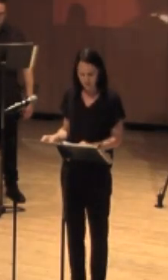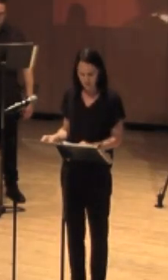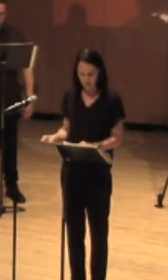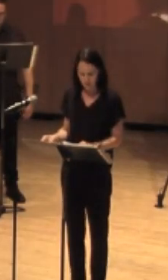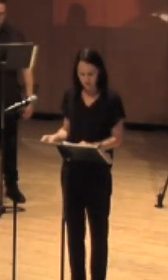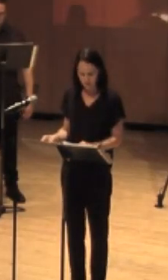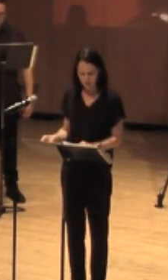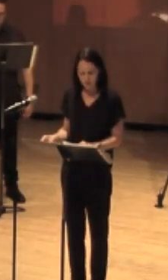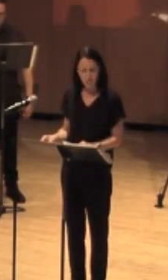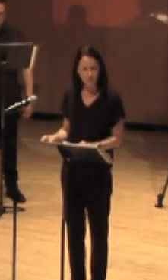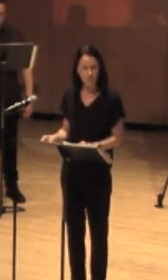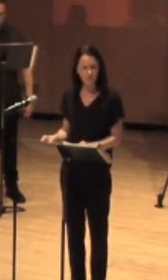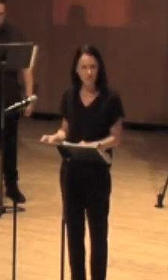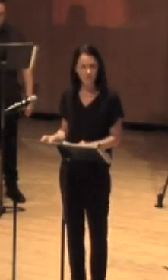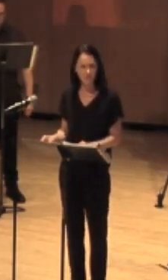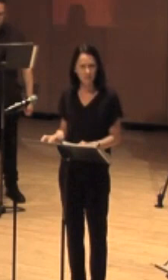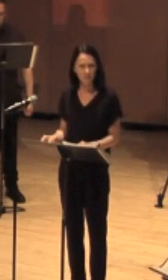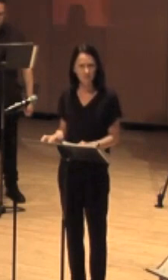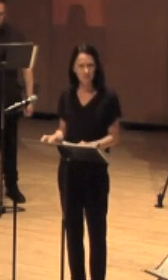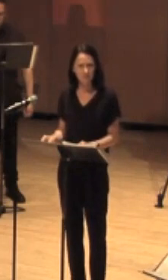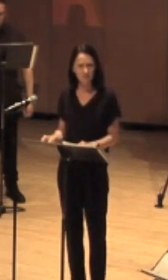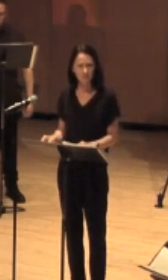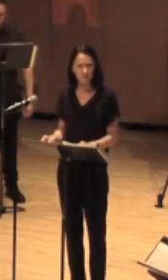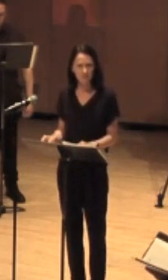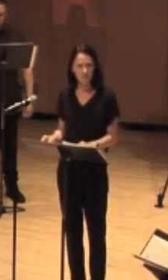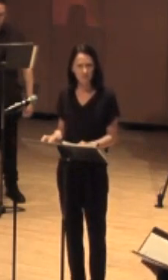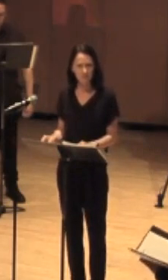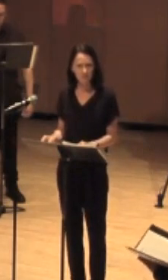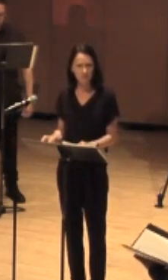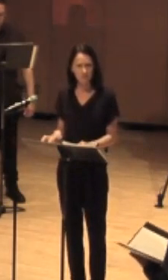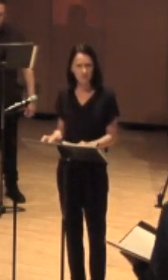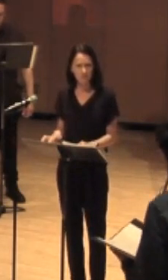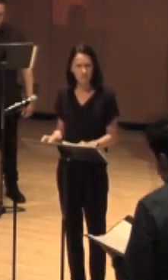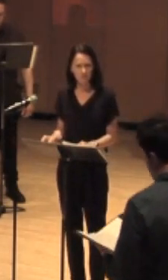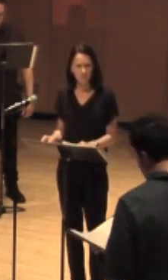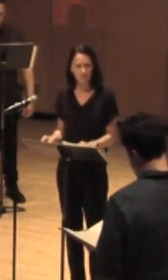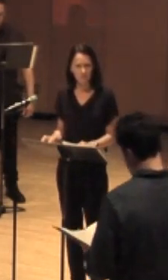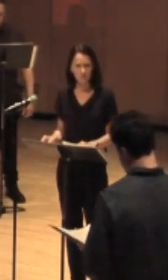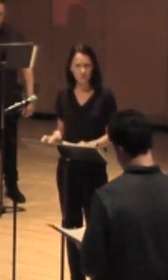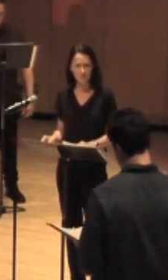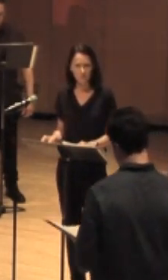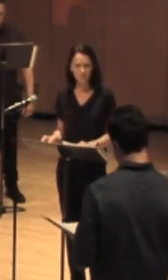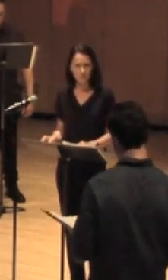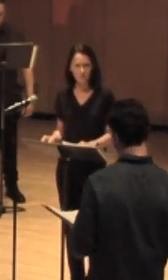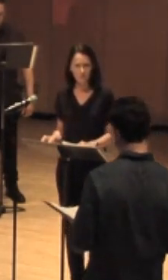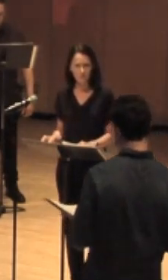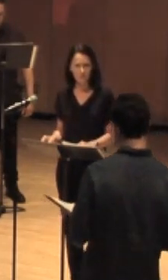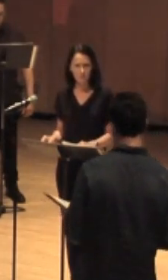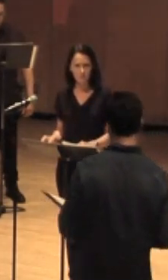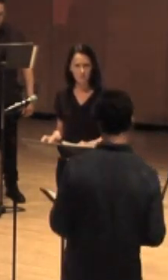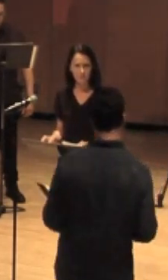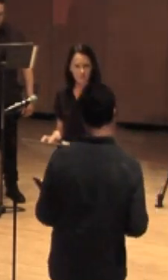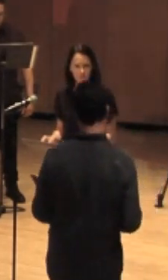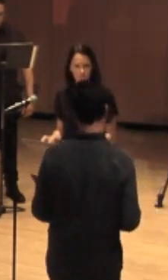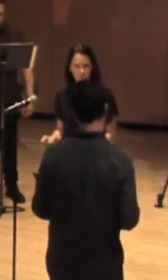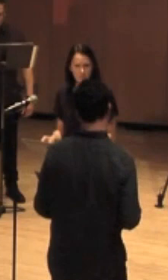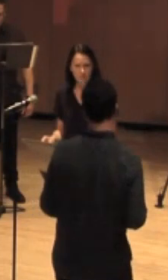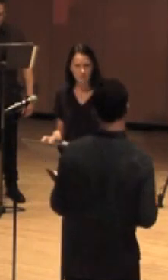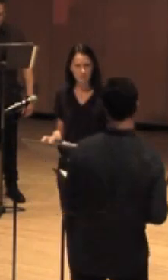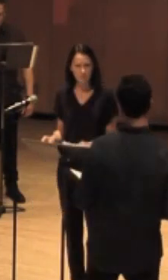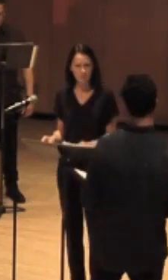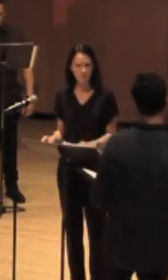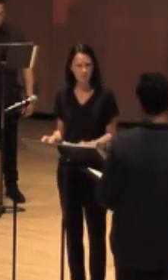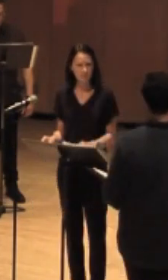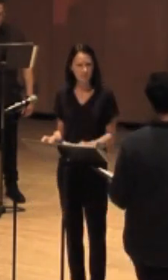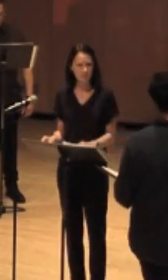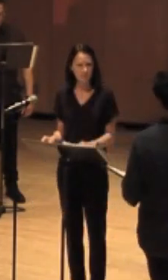her and she goes towards him and he takes her in and they stand there holding each other and they let go of each other she